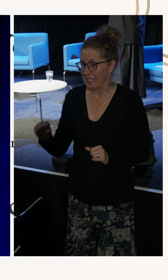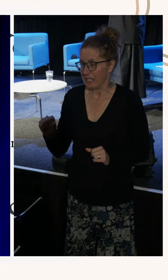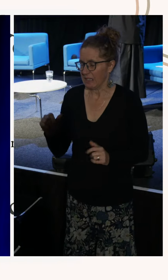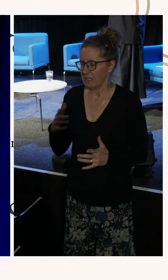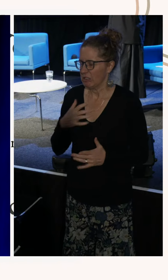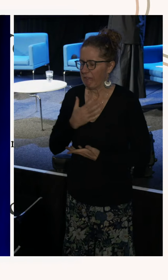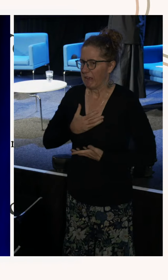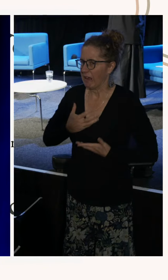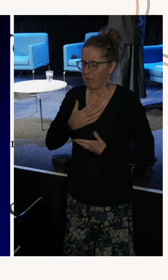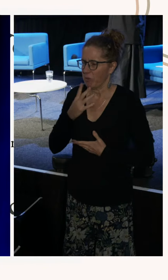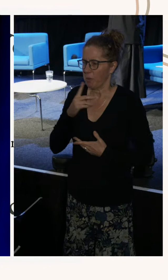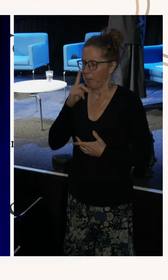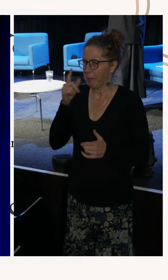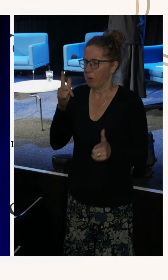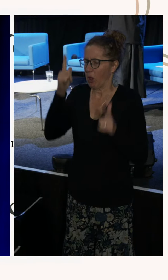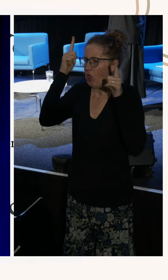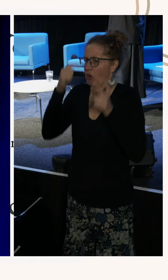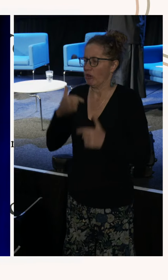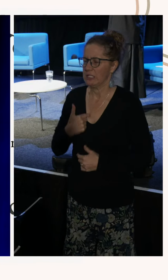authority.